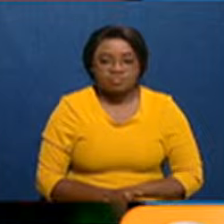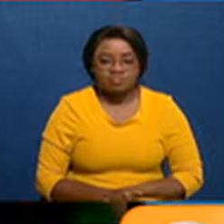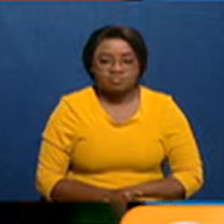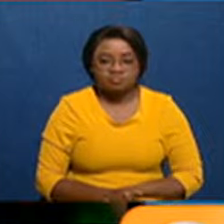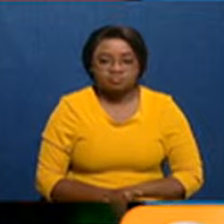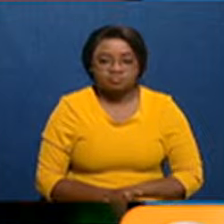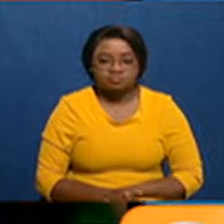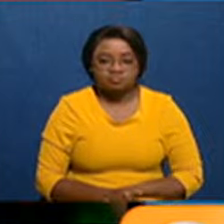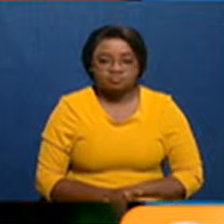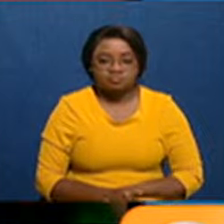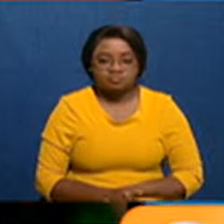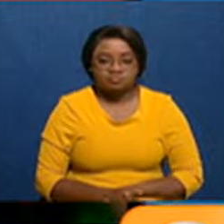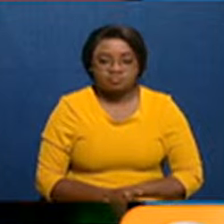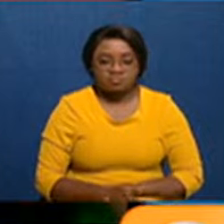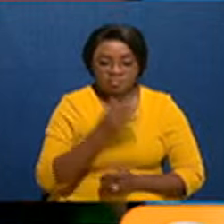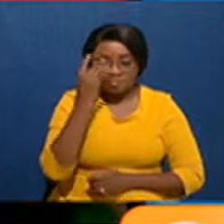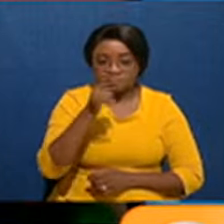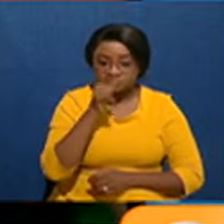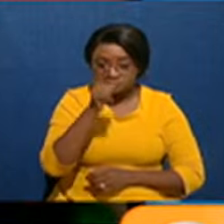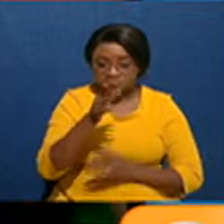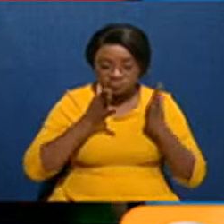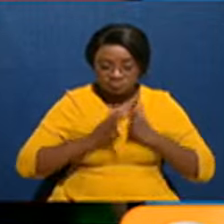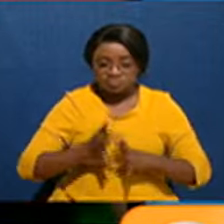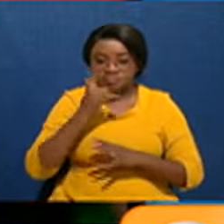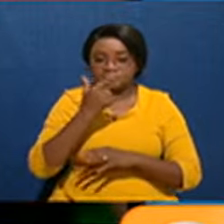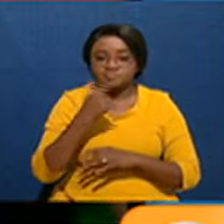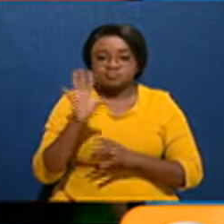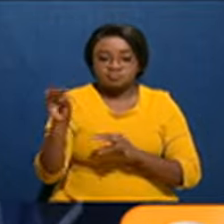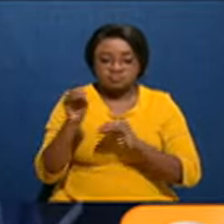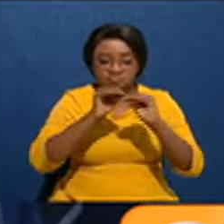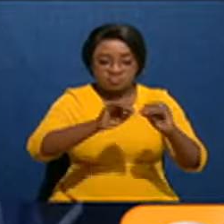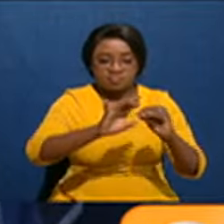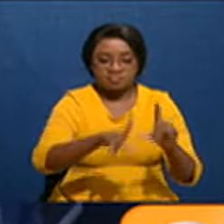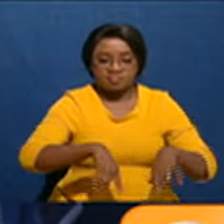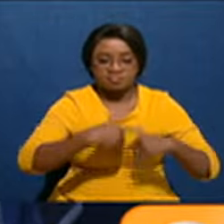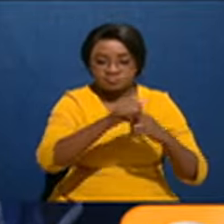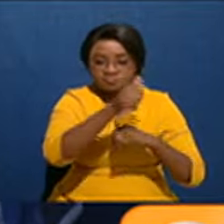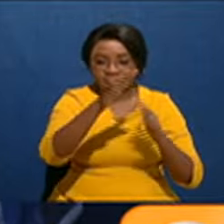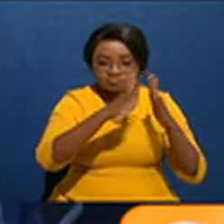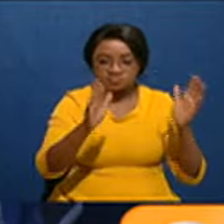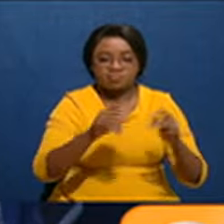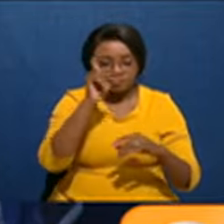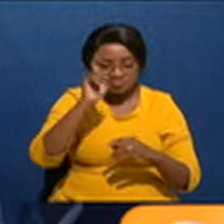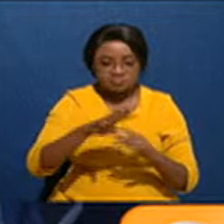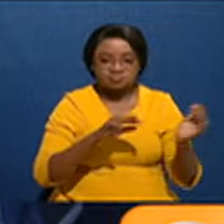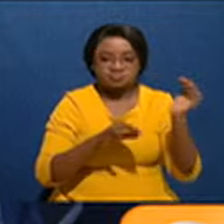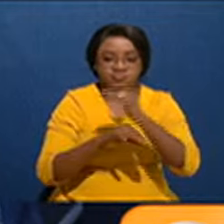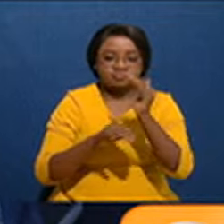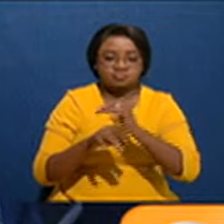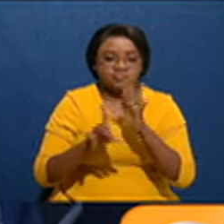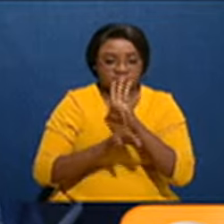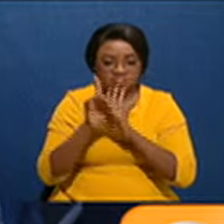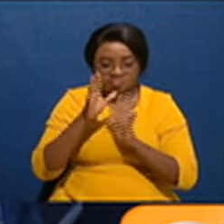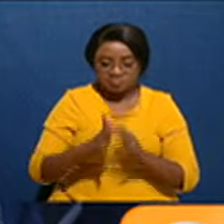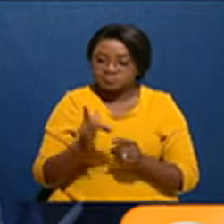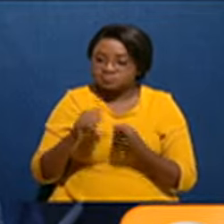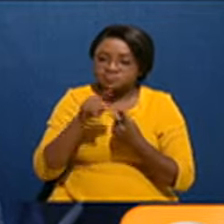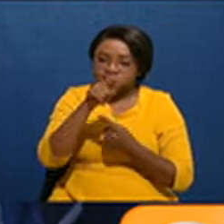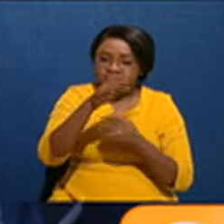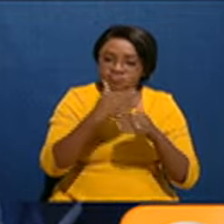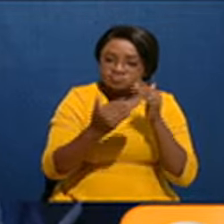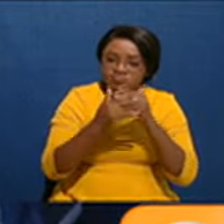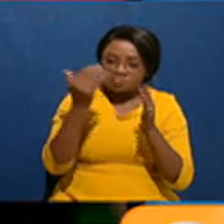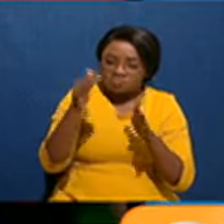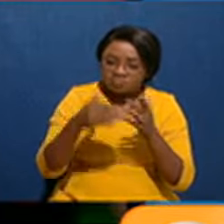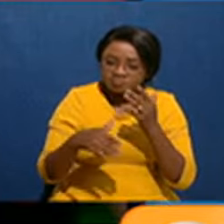to ask for the developer to give you certificate of occupation, to show evidence of how that building was constructed, the designs and all